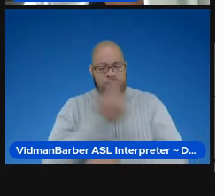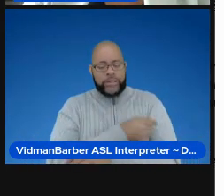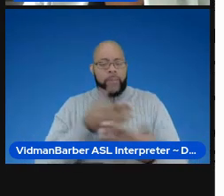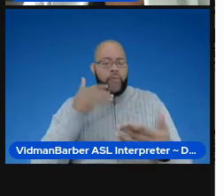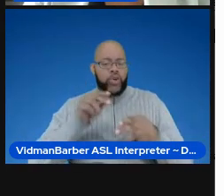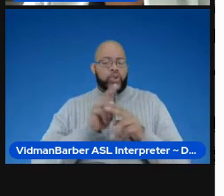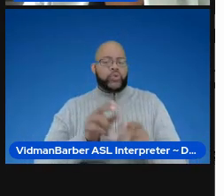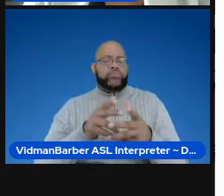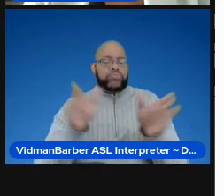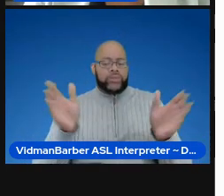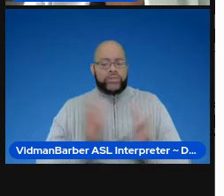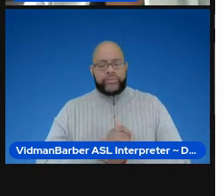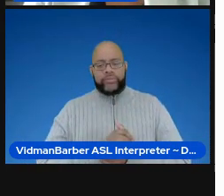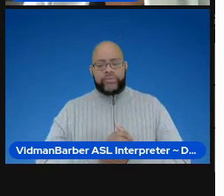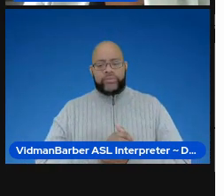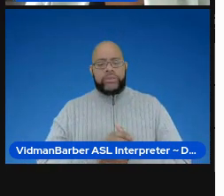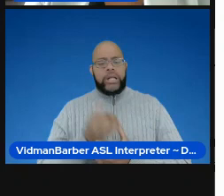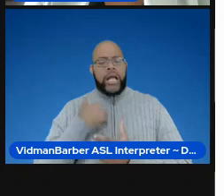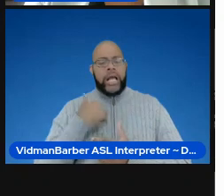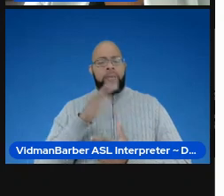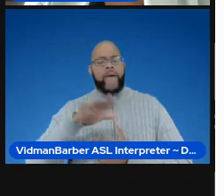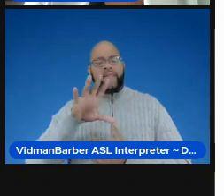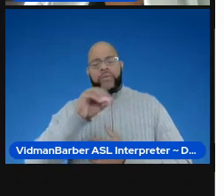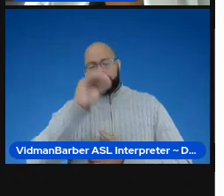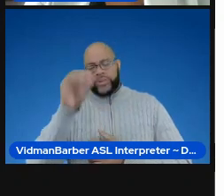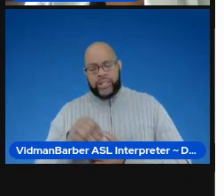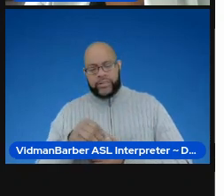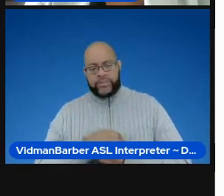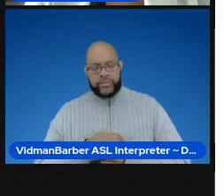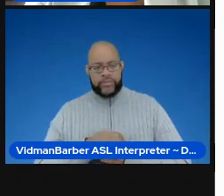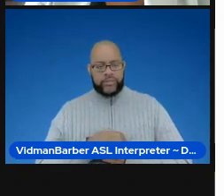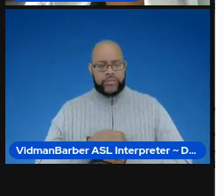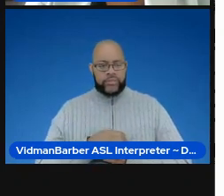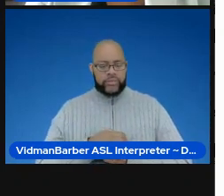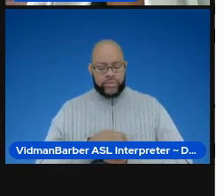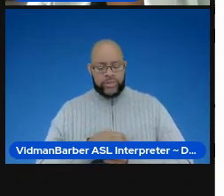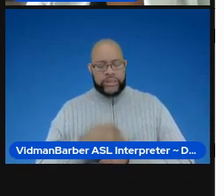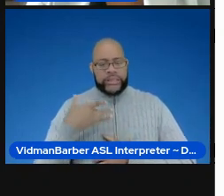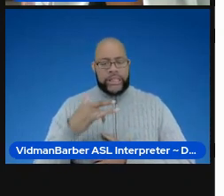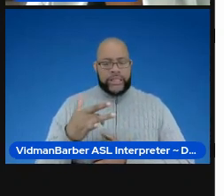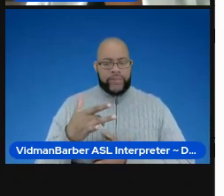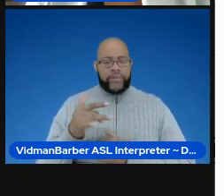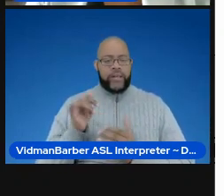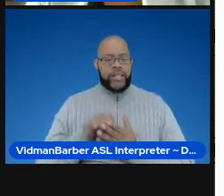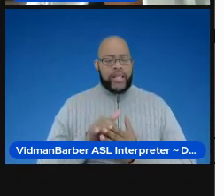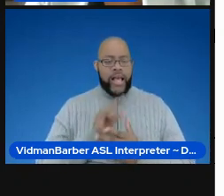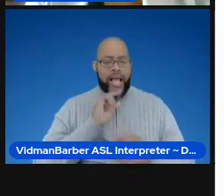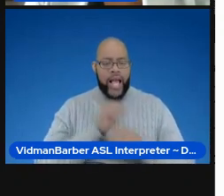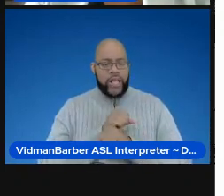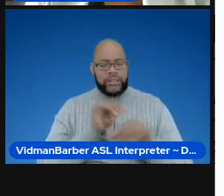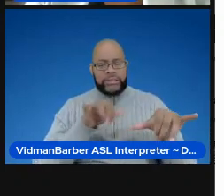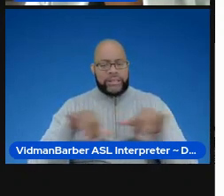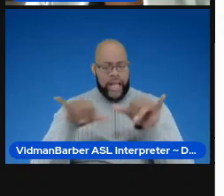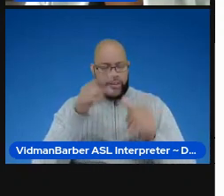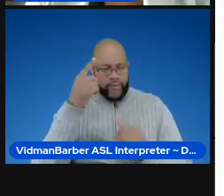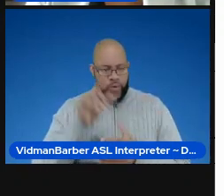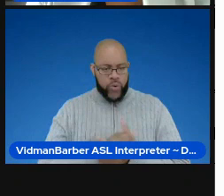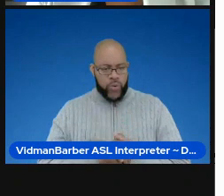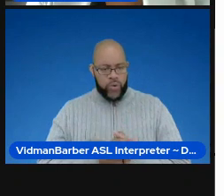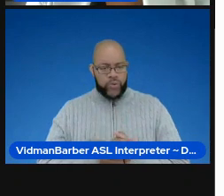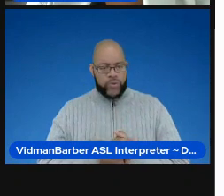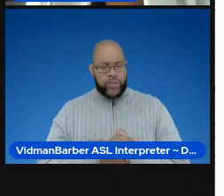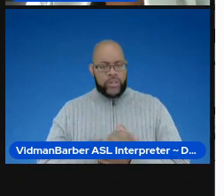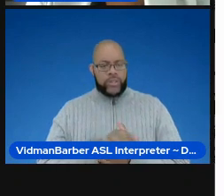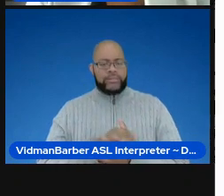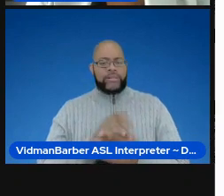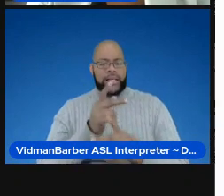used. And we had about 50% sensitivity, and this is actually standard for point of